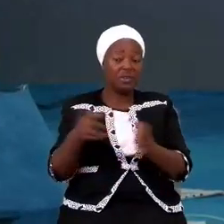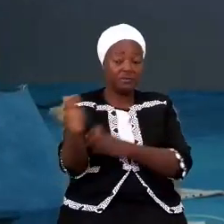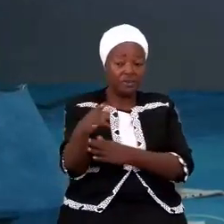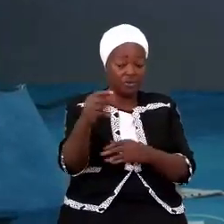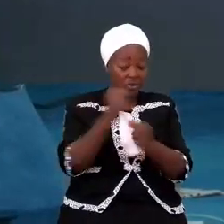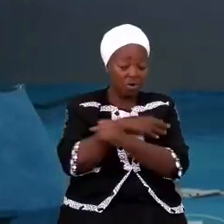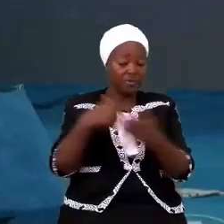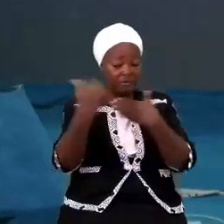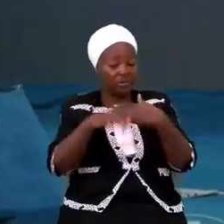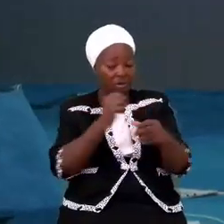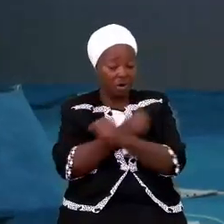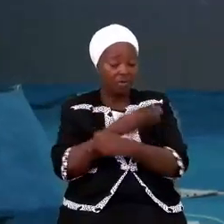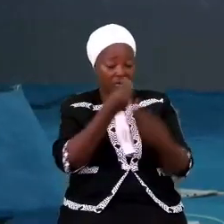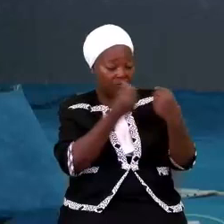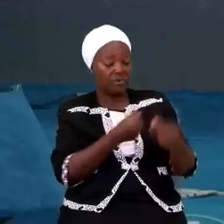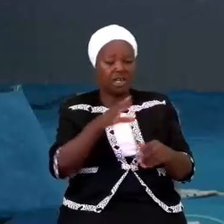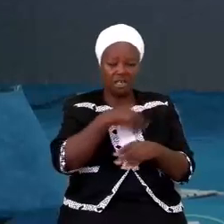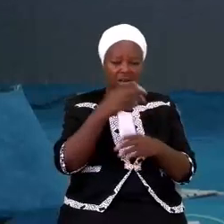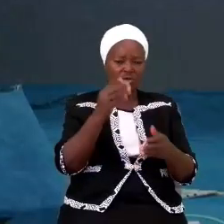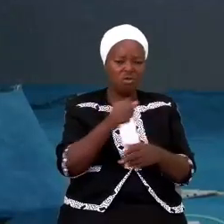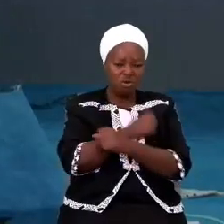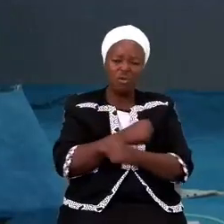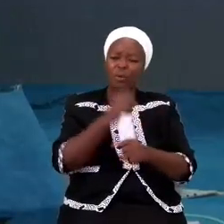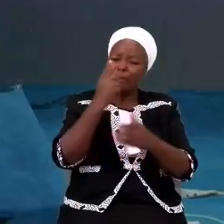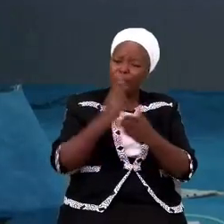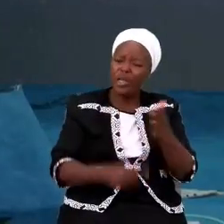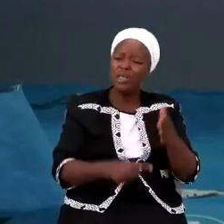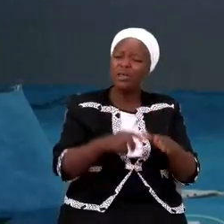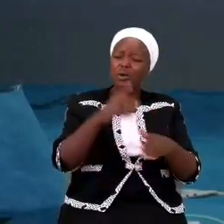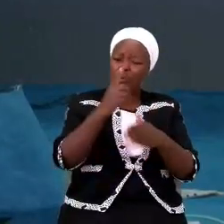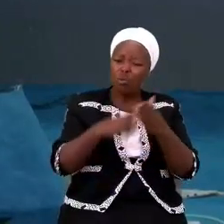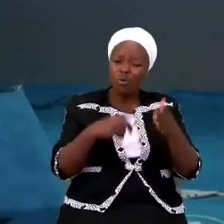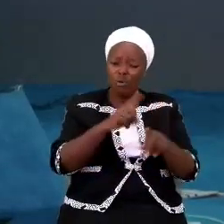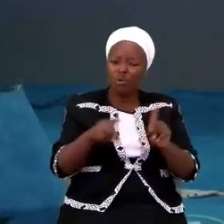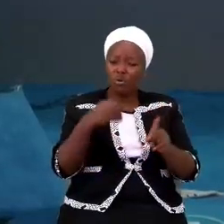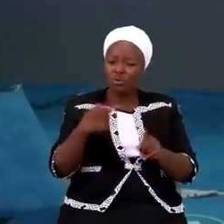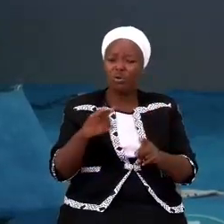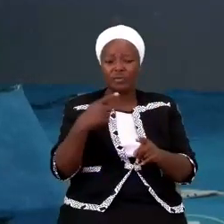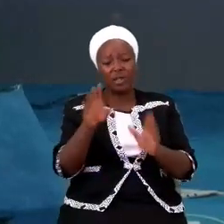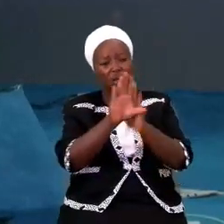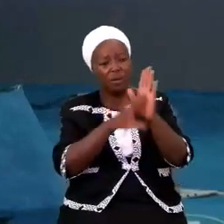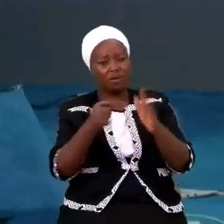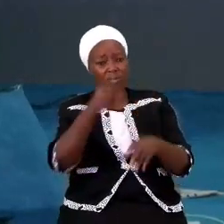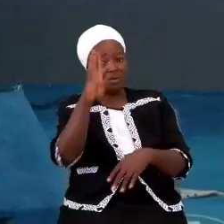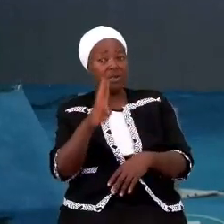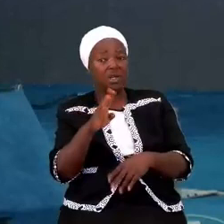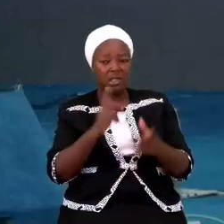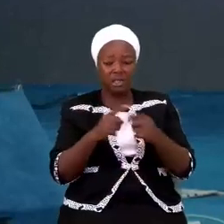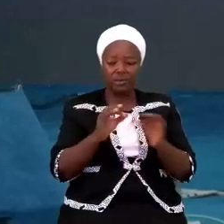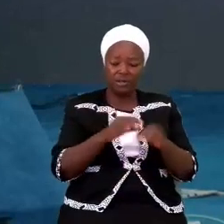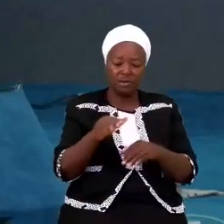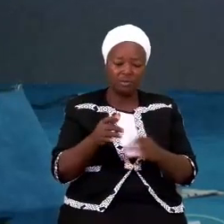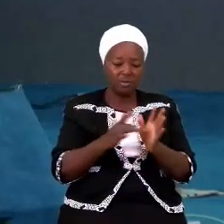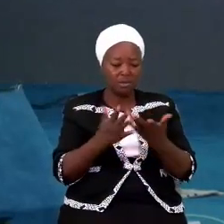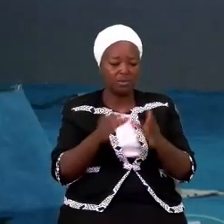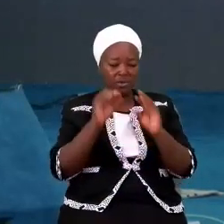know, if they are doing Bible teaching, well, I'm not interested in that. You know what I'm interested in? I'm interested in the